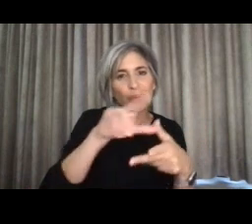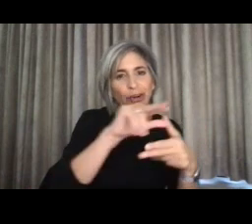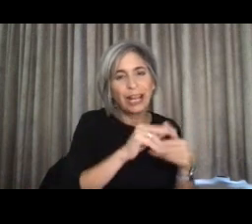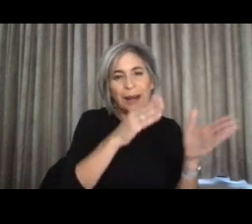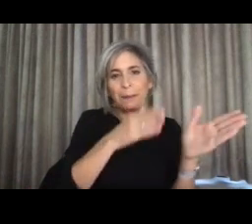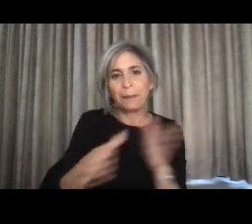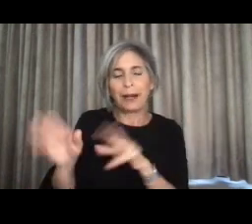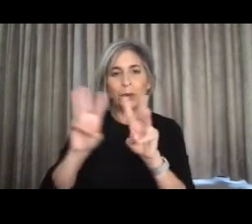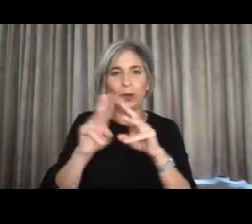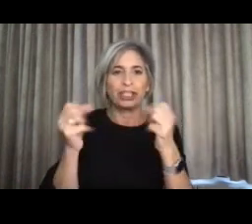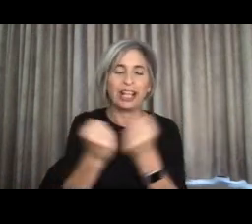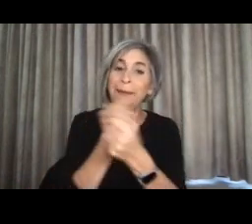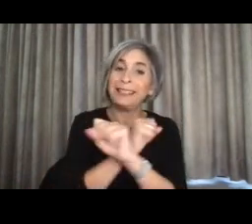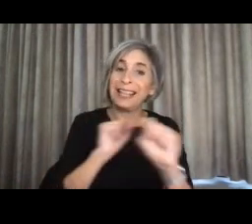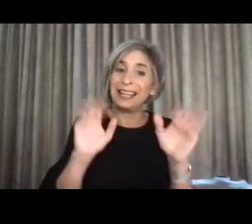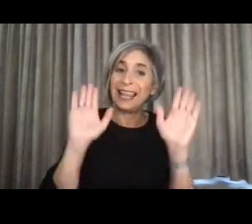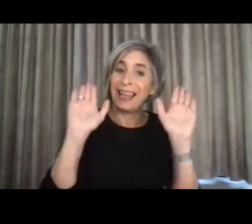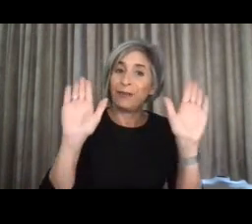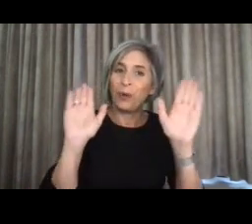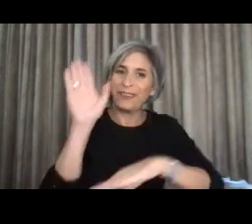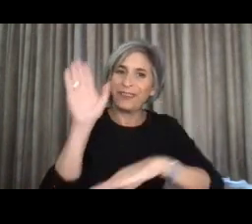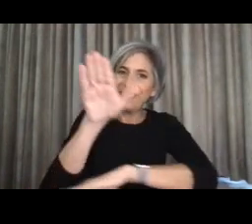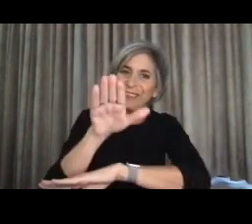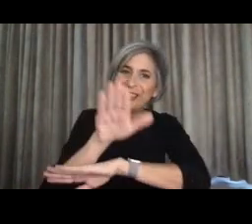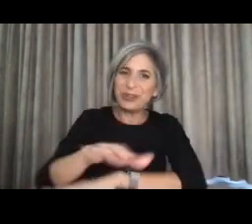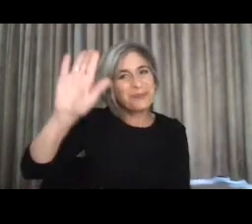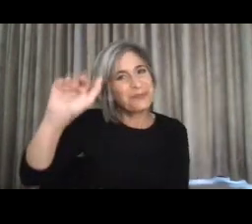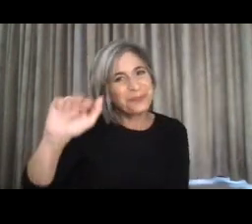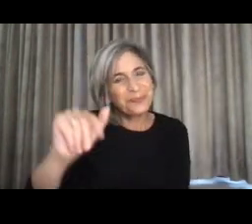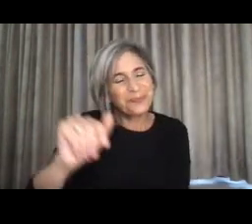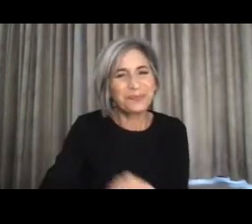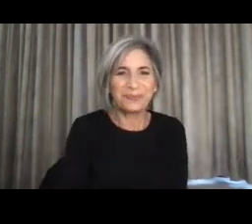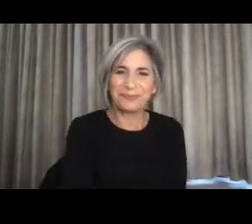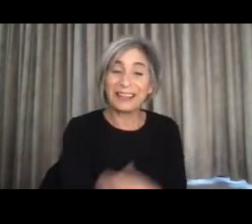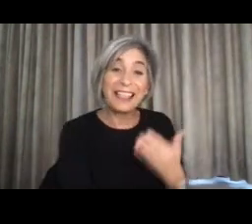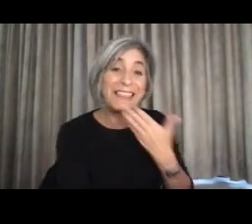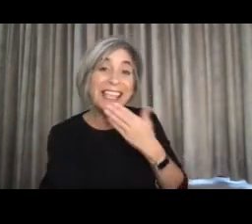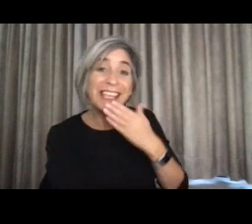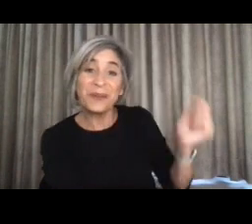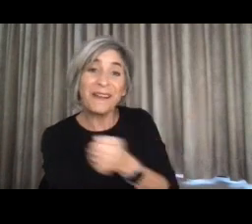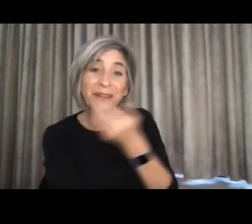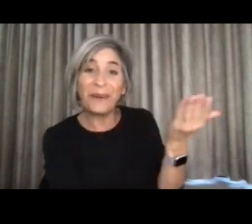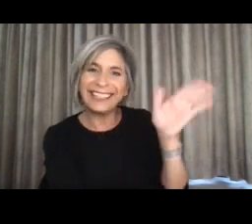Workshop. Be safe and have a great afternoon. Thank you, everyone.